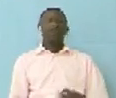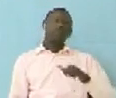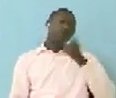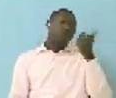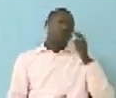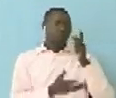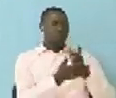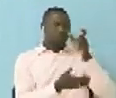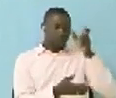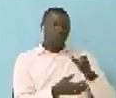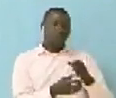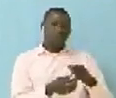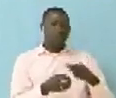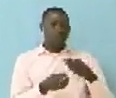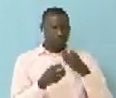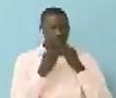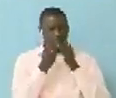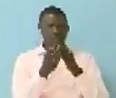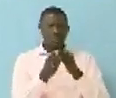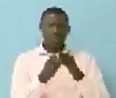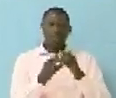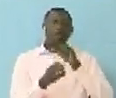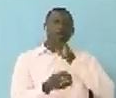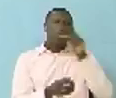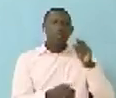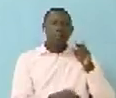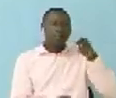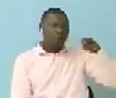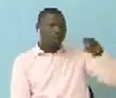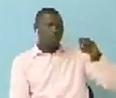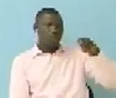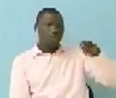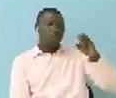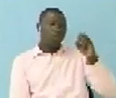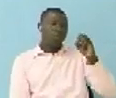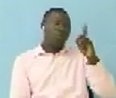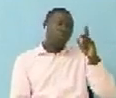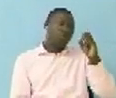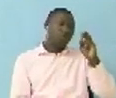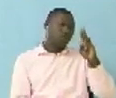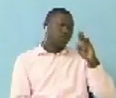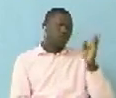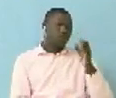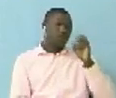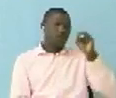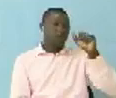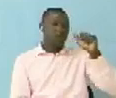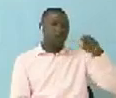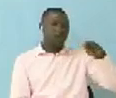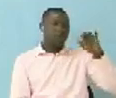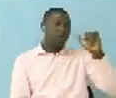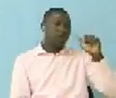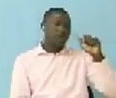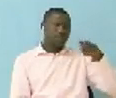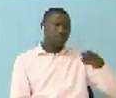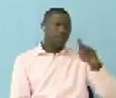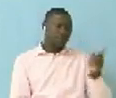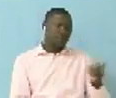witnesses have also mentioned him. And sero do fransoro ndajan mendi atofo. He was present